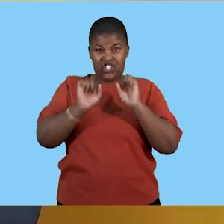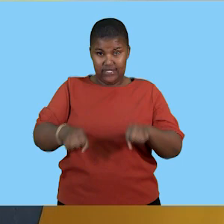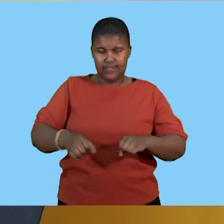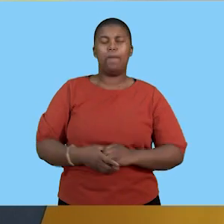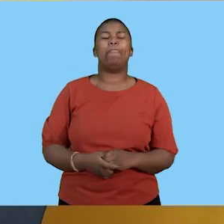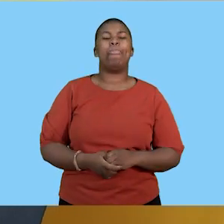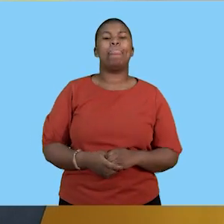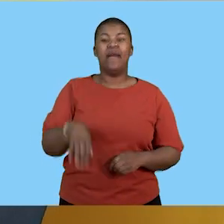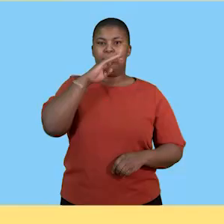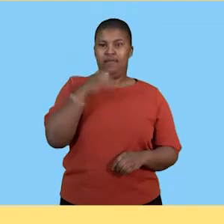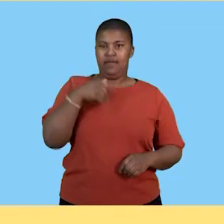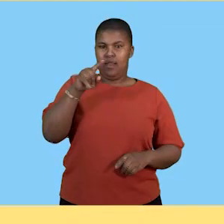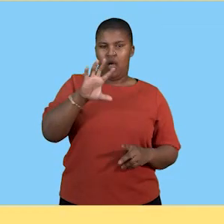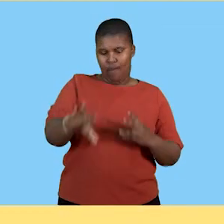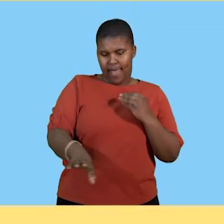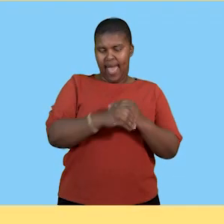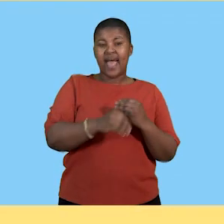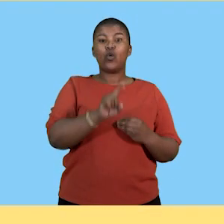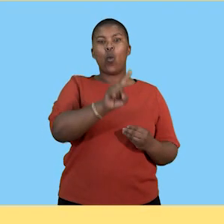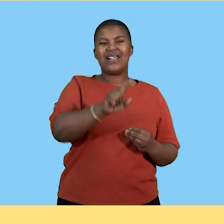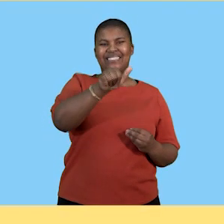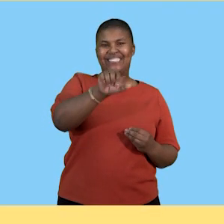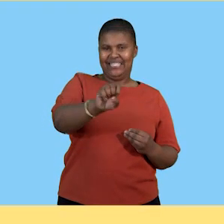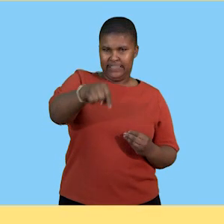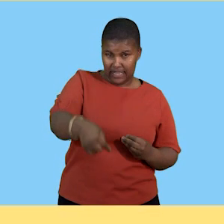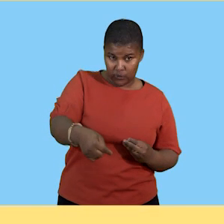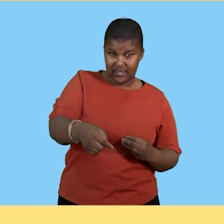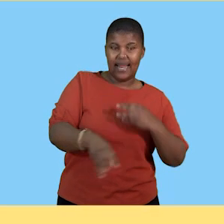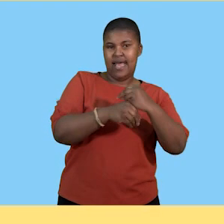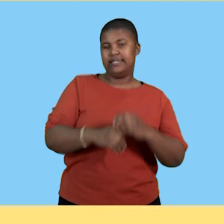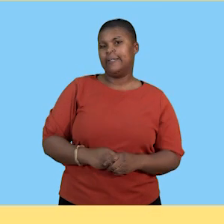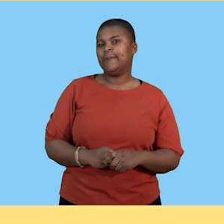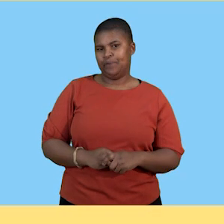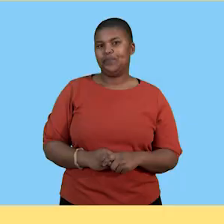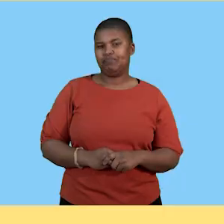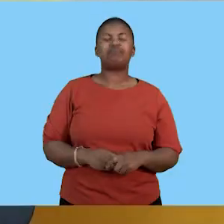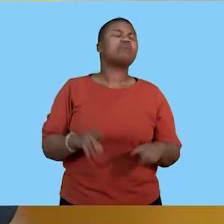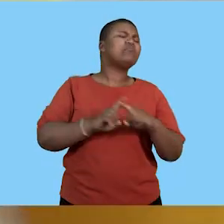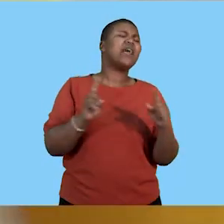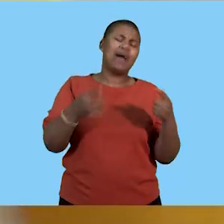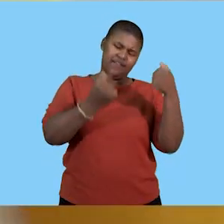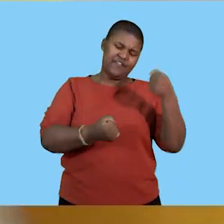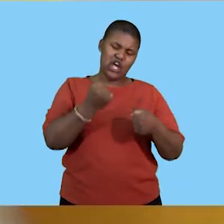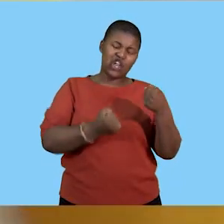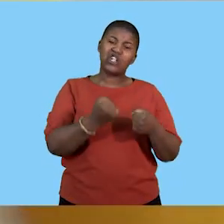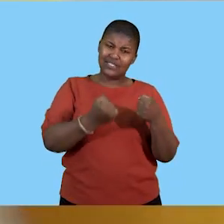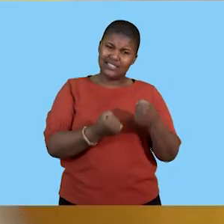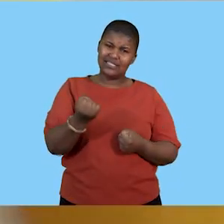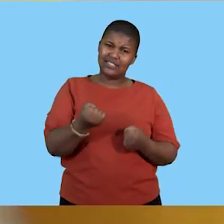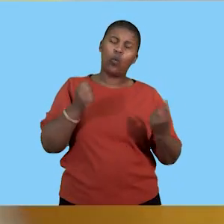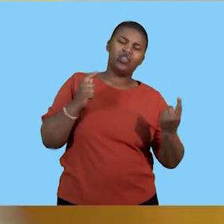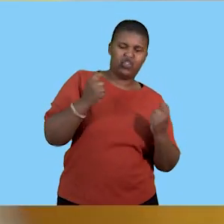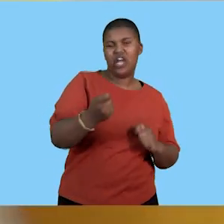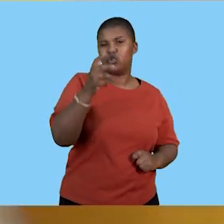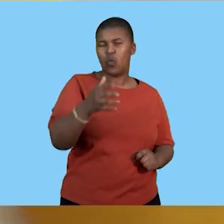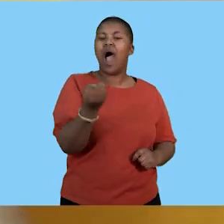an addition. So I'll come here, then I have an addition, 160. That means the cost of my vehicles